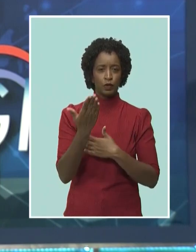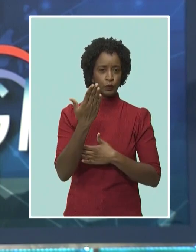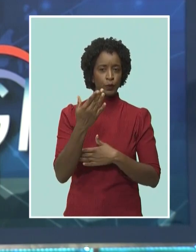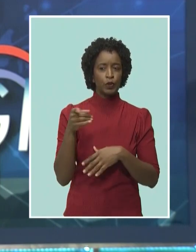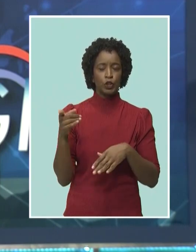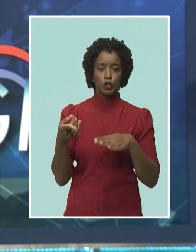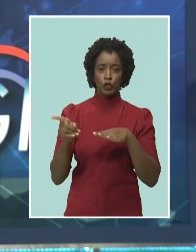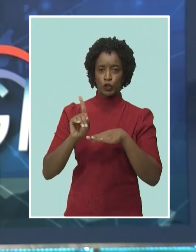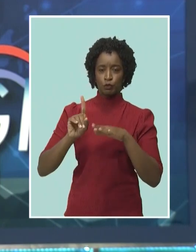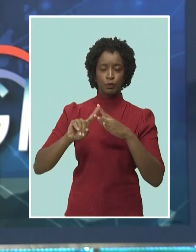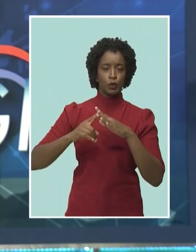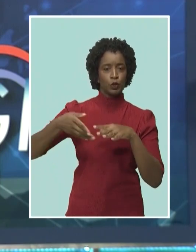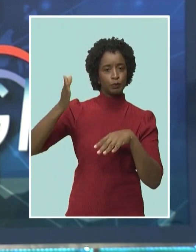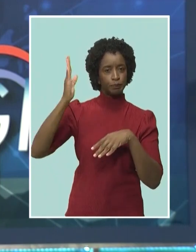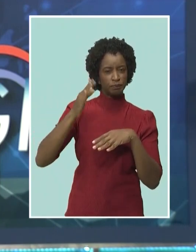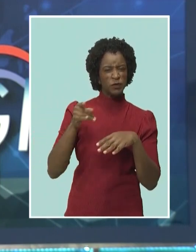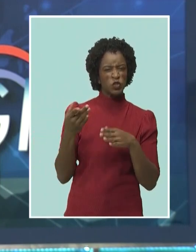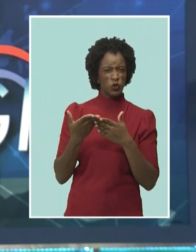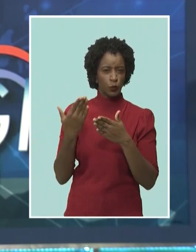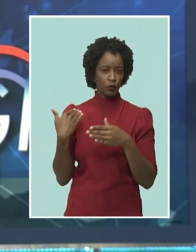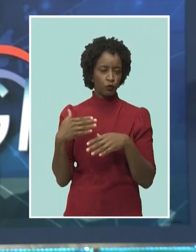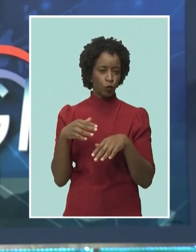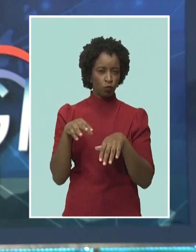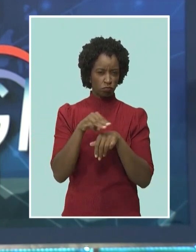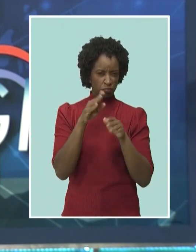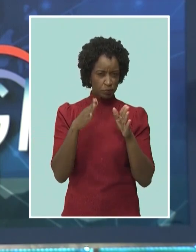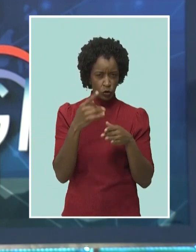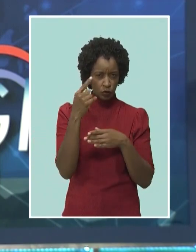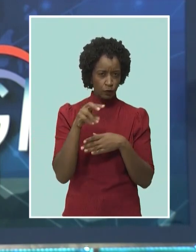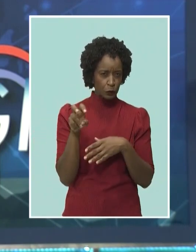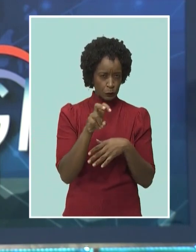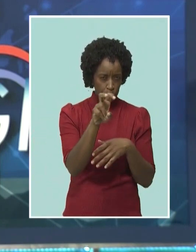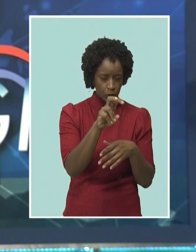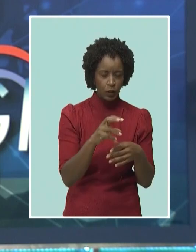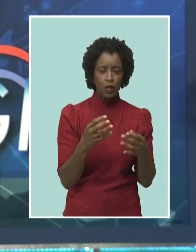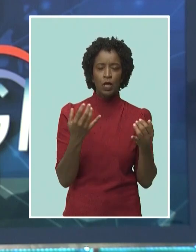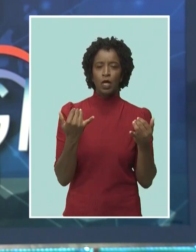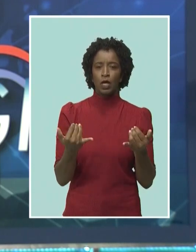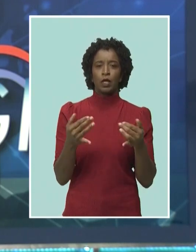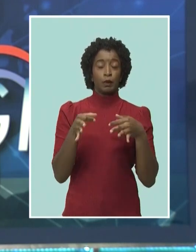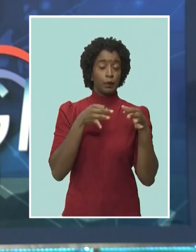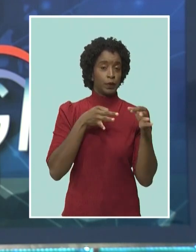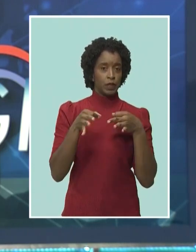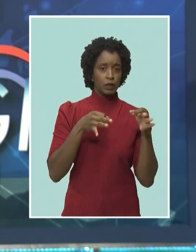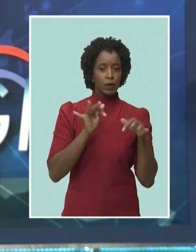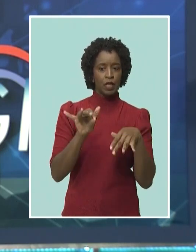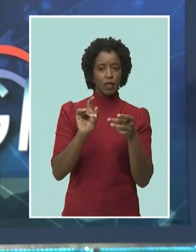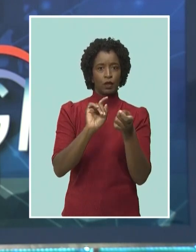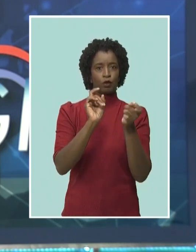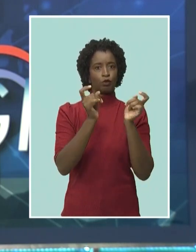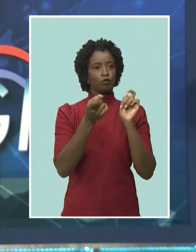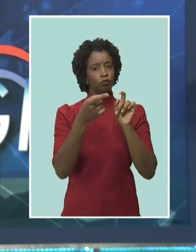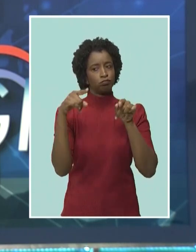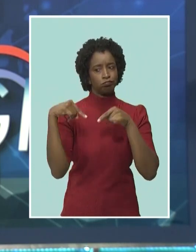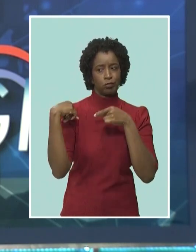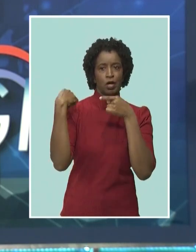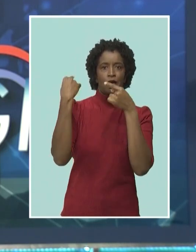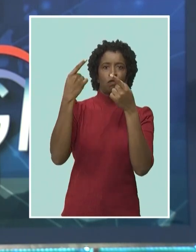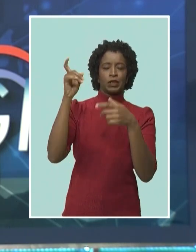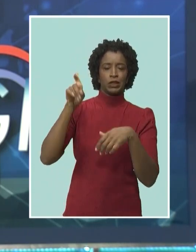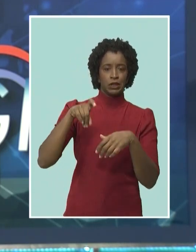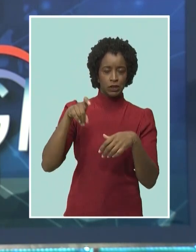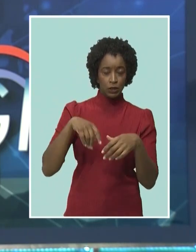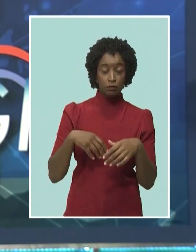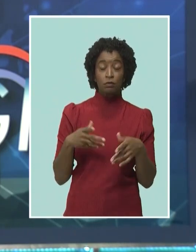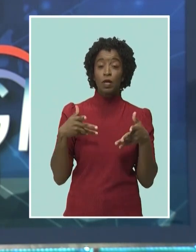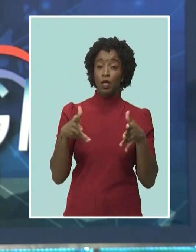also a former tourism minister, explained the transition was long overdue and it will help the country remain internationally competitive while